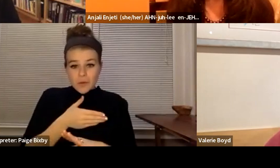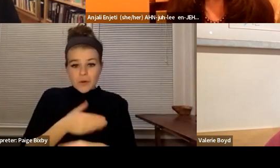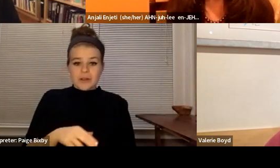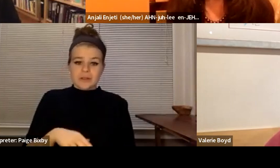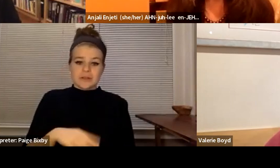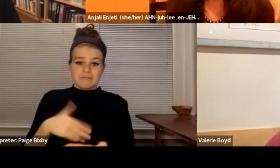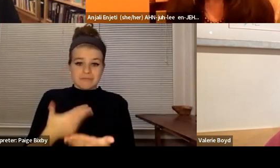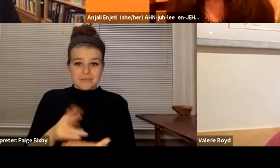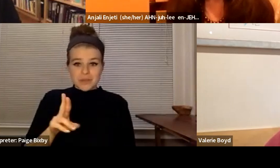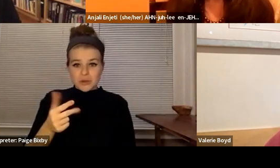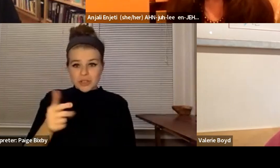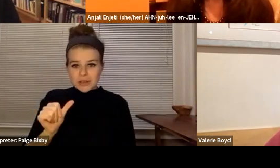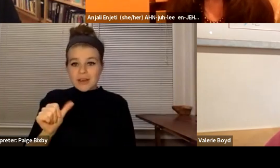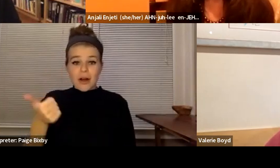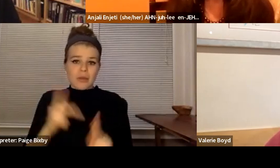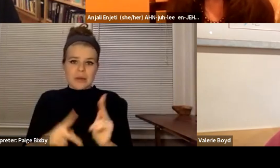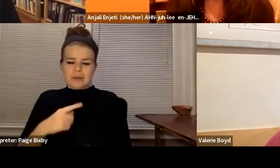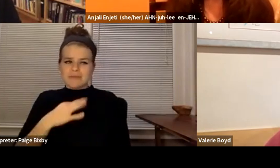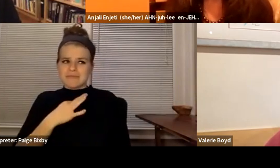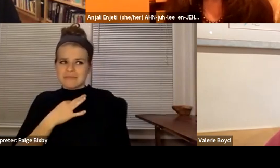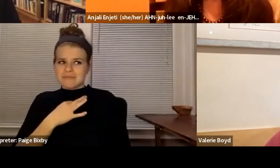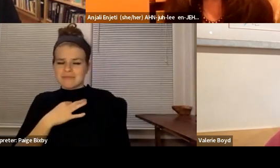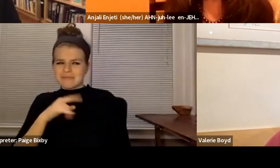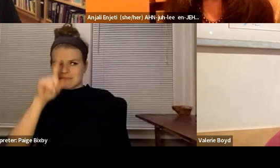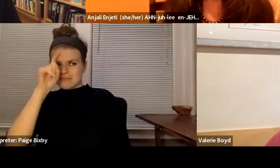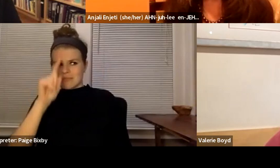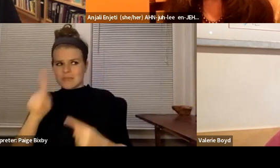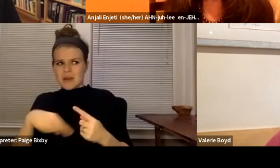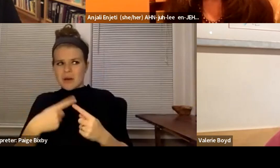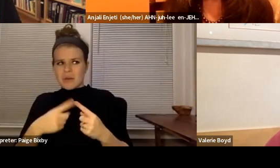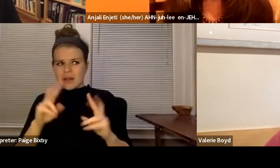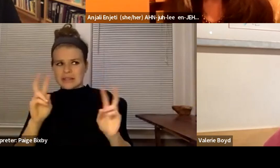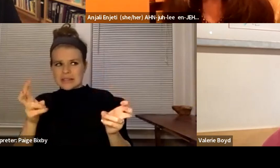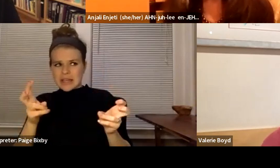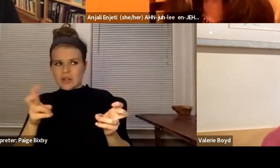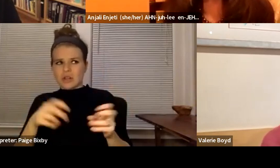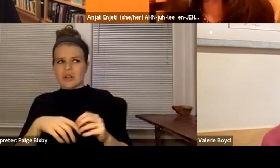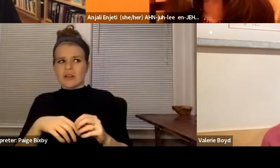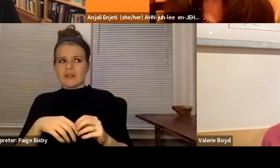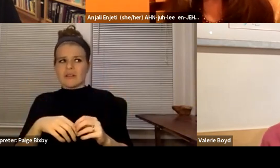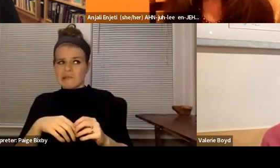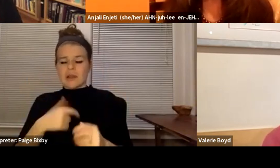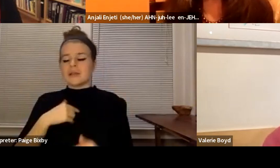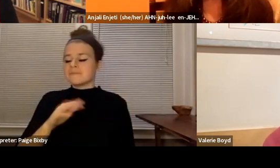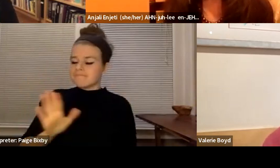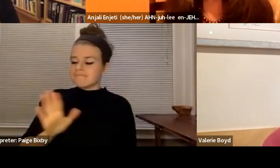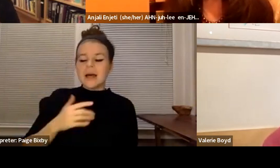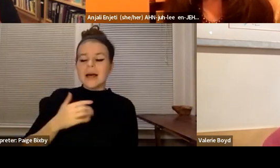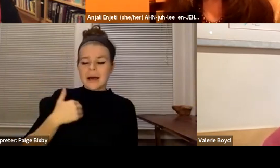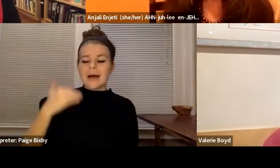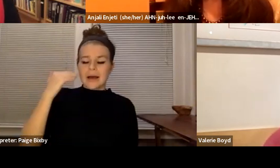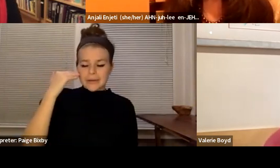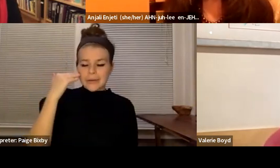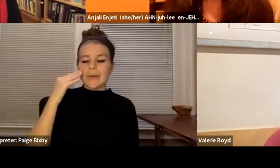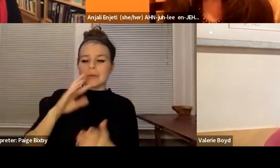folks who questioned the title and the subtitle. And I'm like, no, I intentionally know who I'm appealing to. And